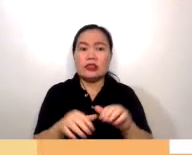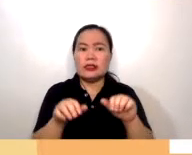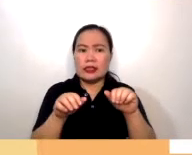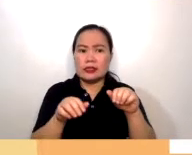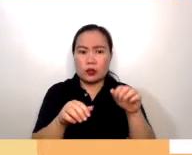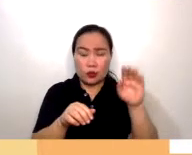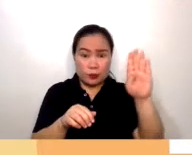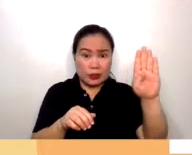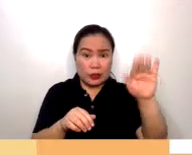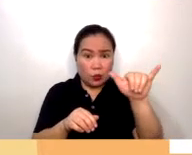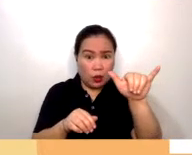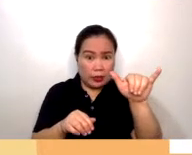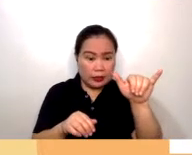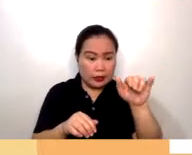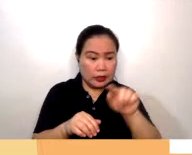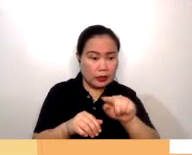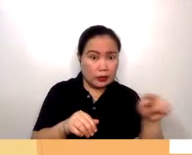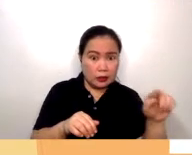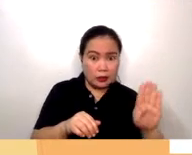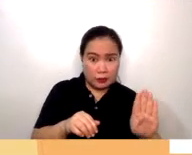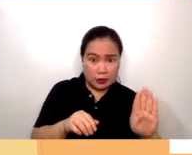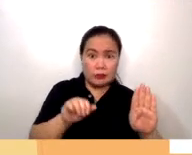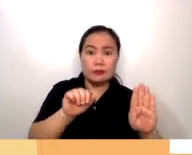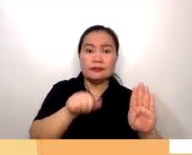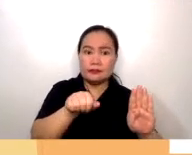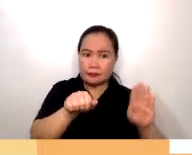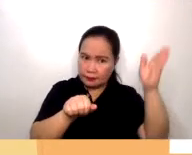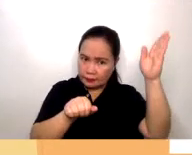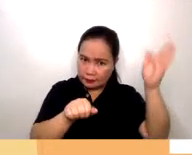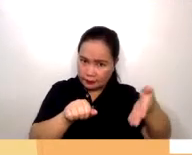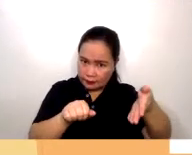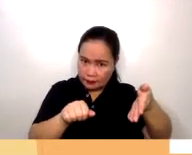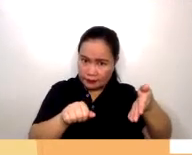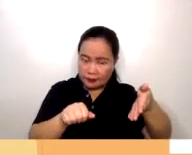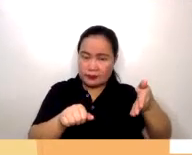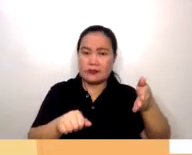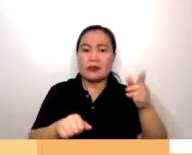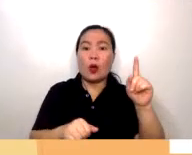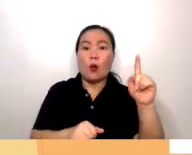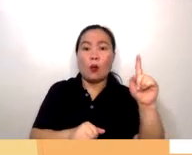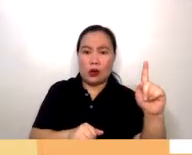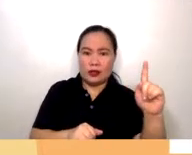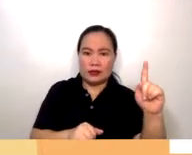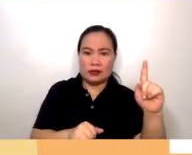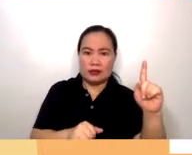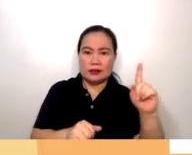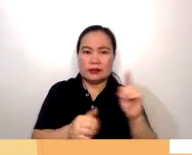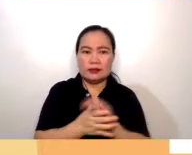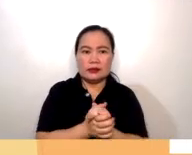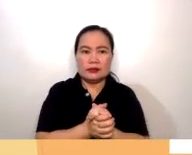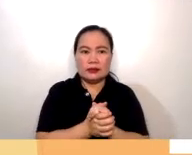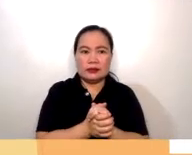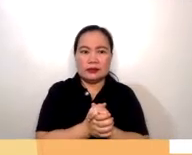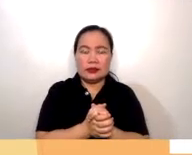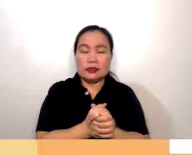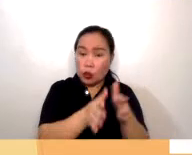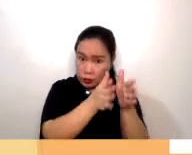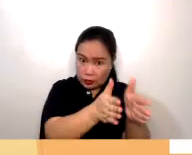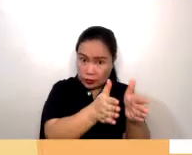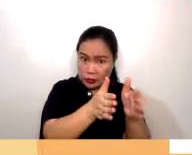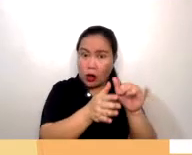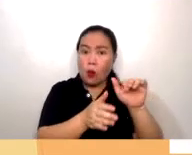can now cancel. By divided by b is now equal to